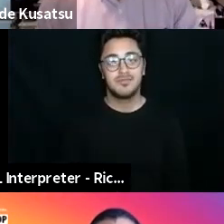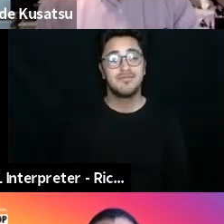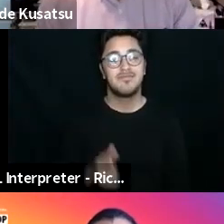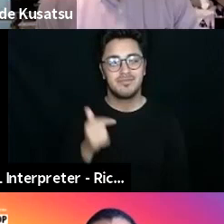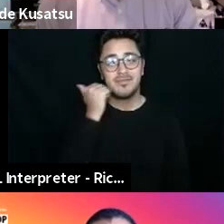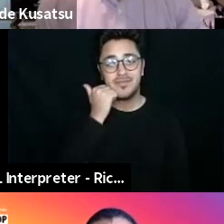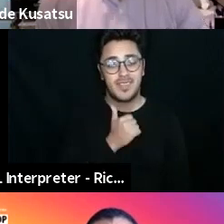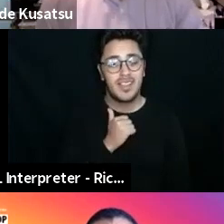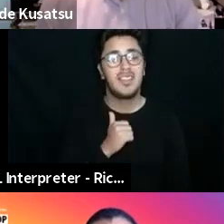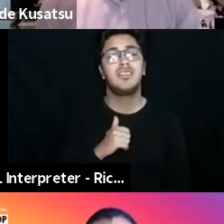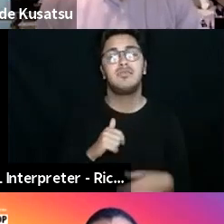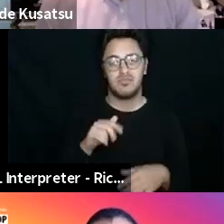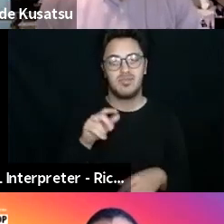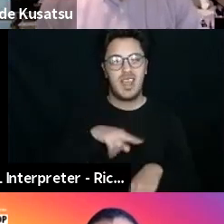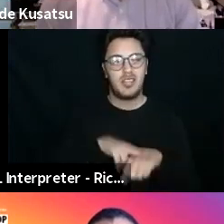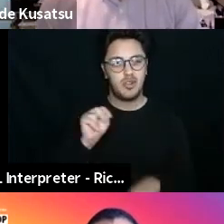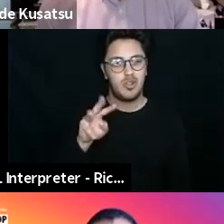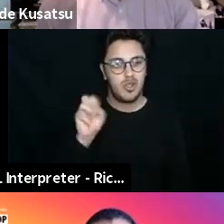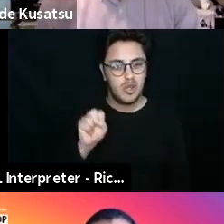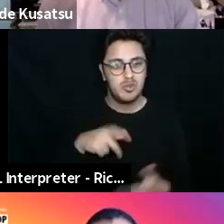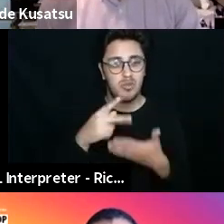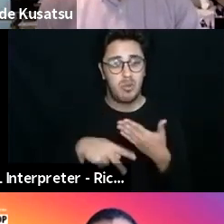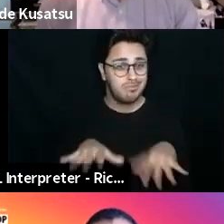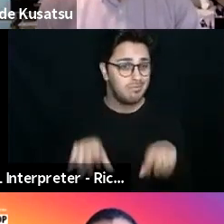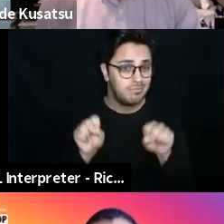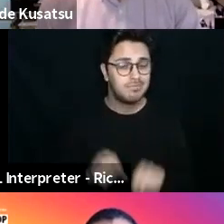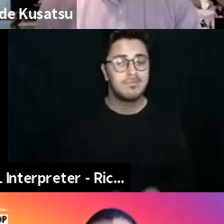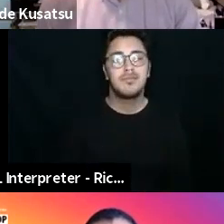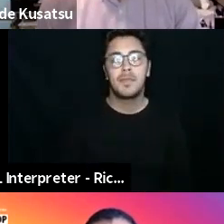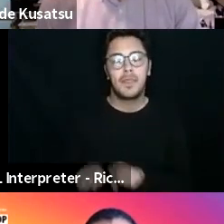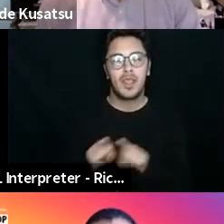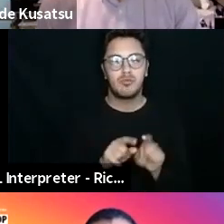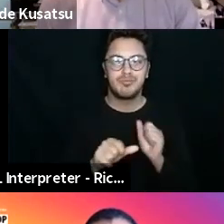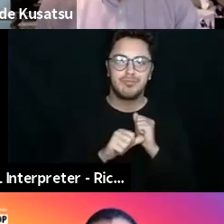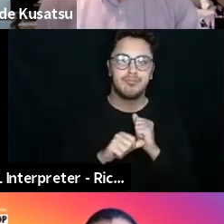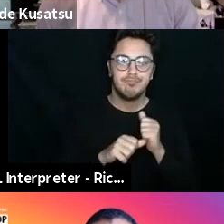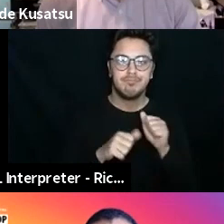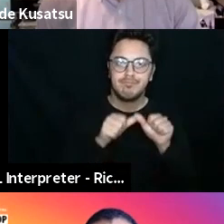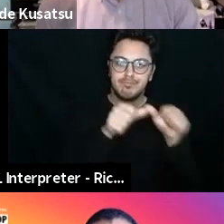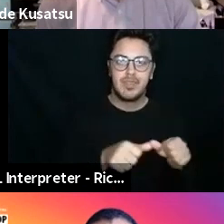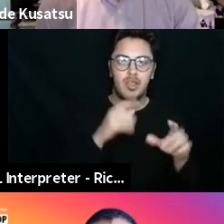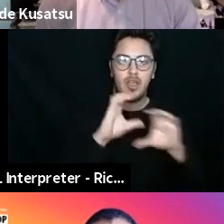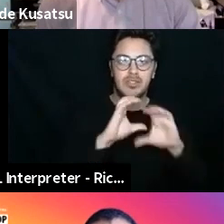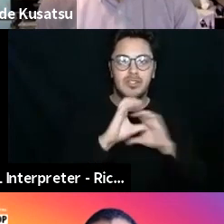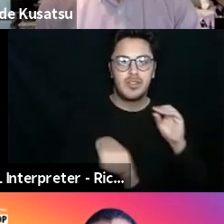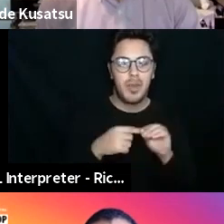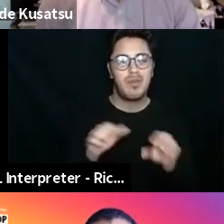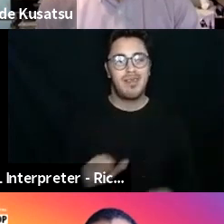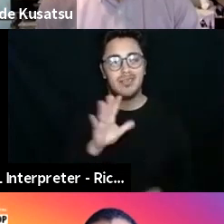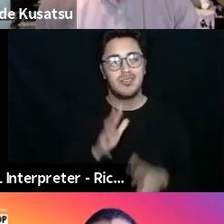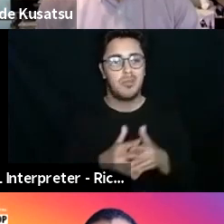news program and has furthered the conversation about Asian American hate in America by sharing